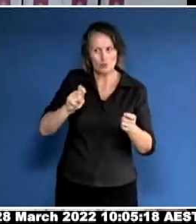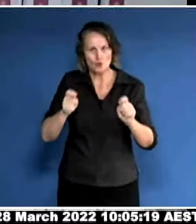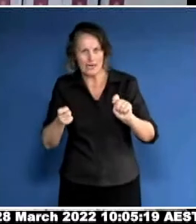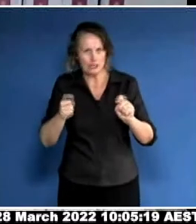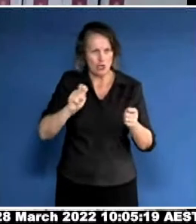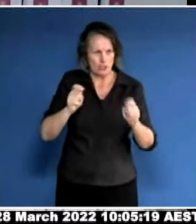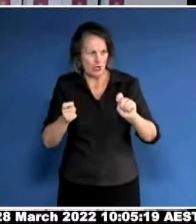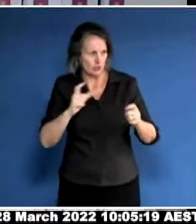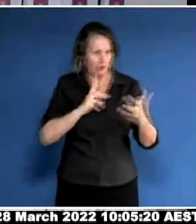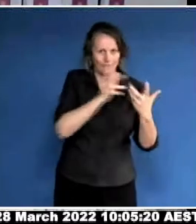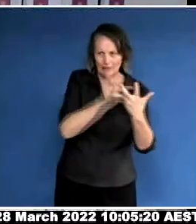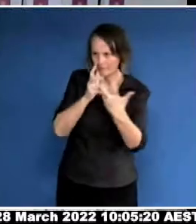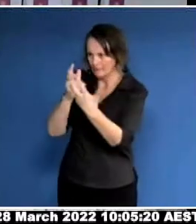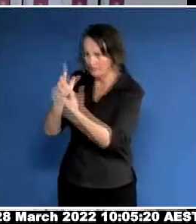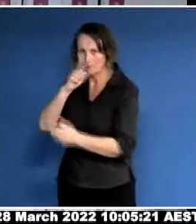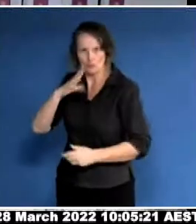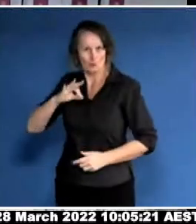hearing proceeds.